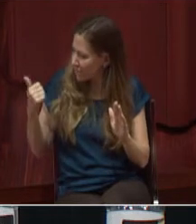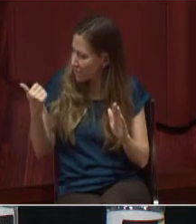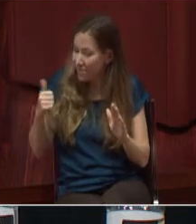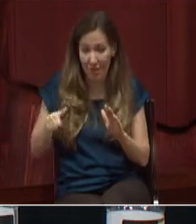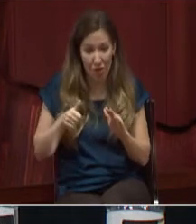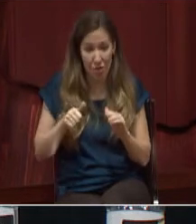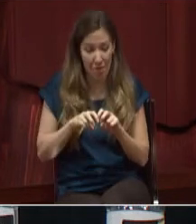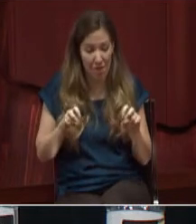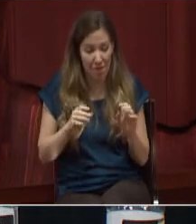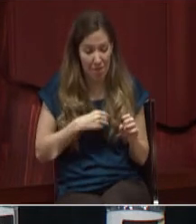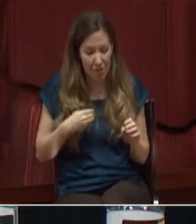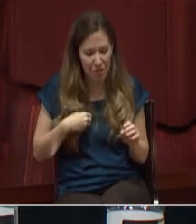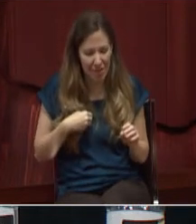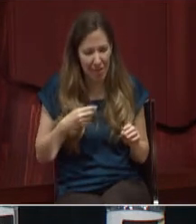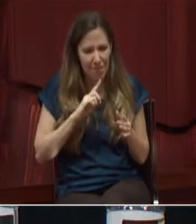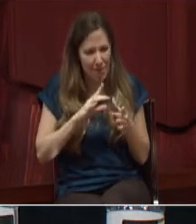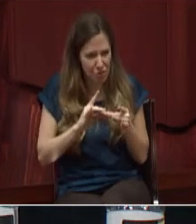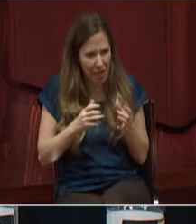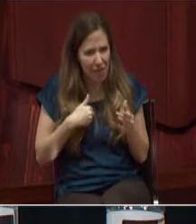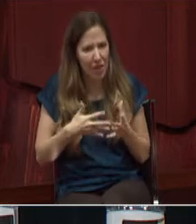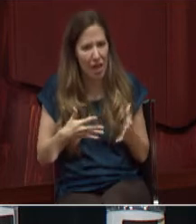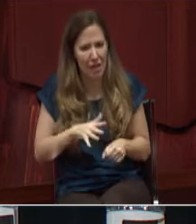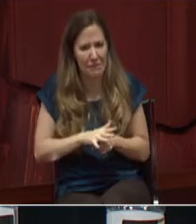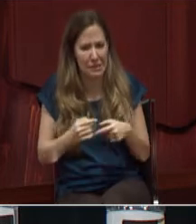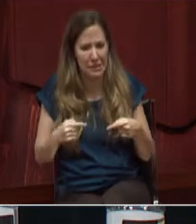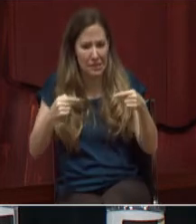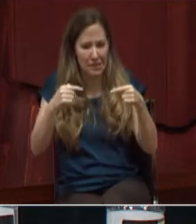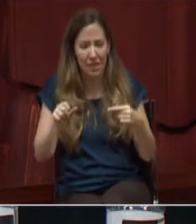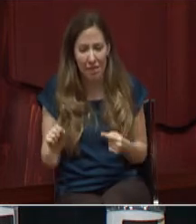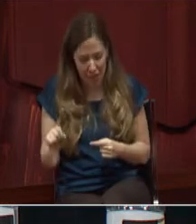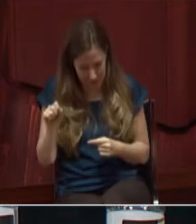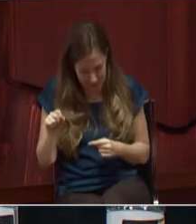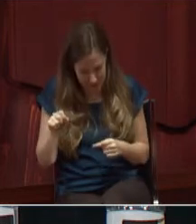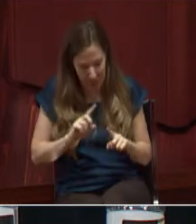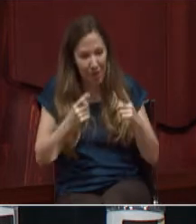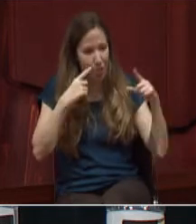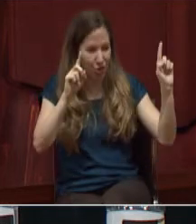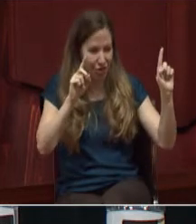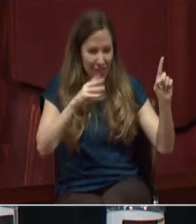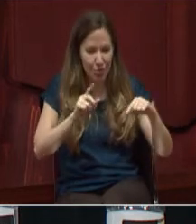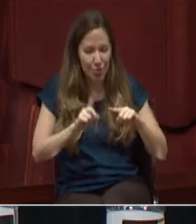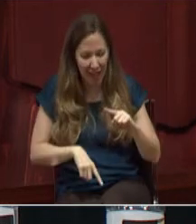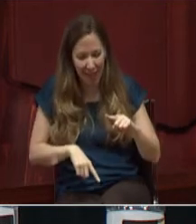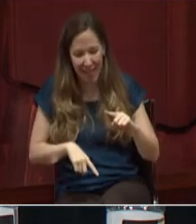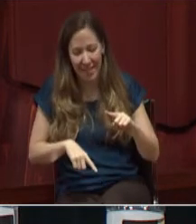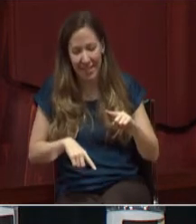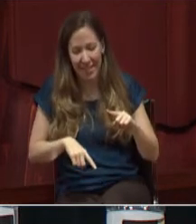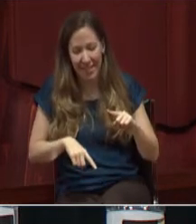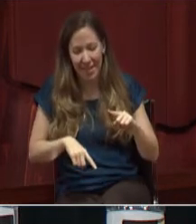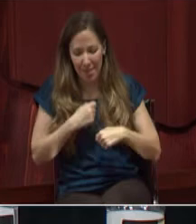system worked, and you could drive decisions home. You can't do that if all of those decision-making elements